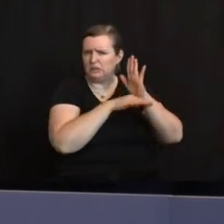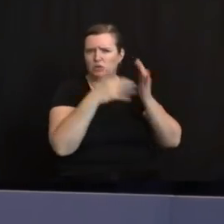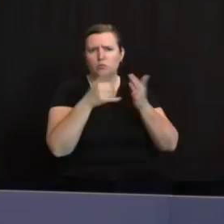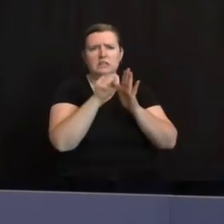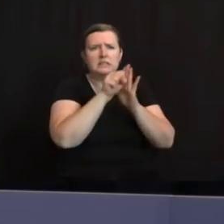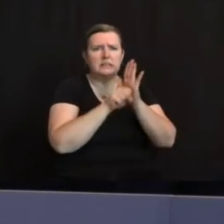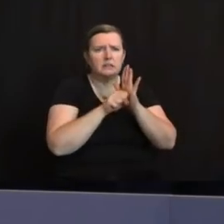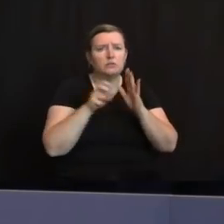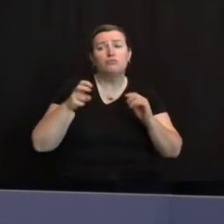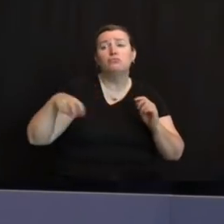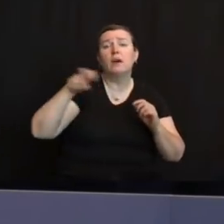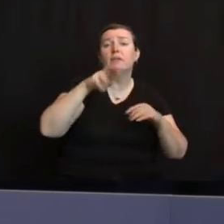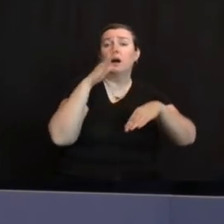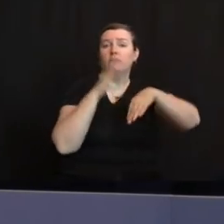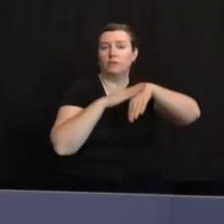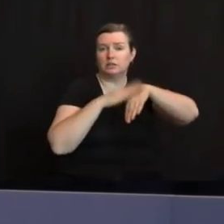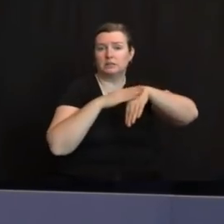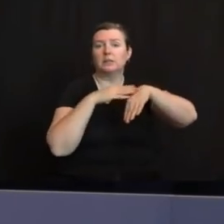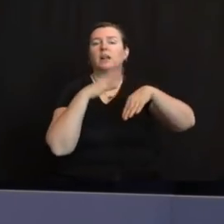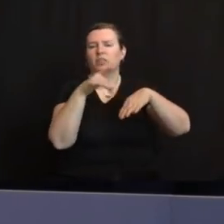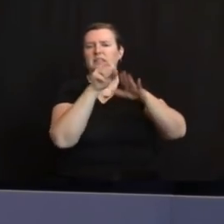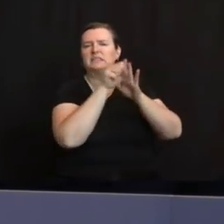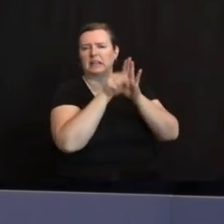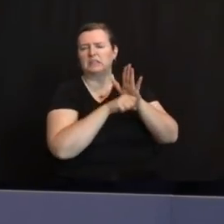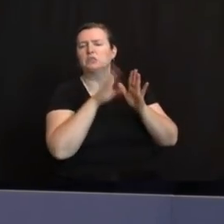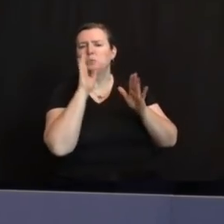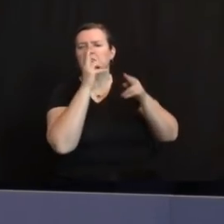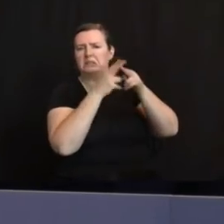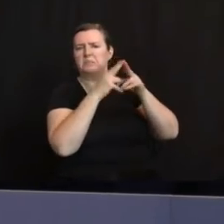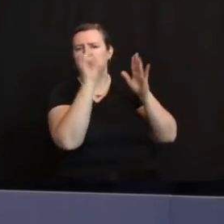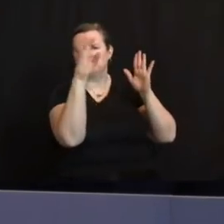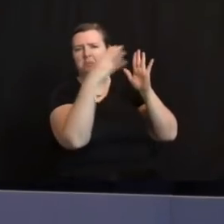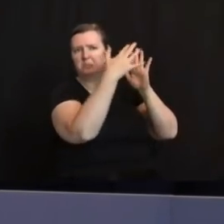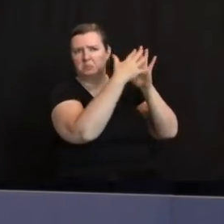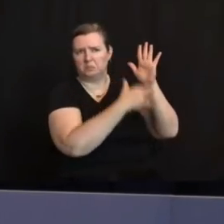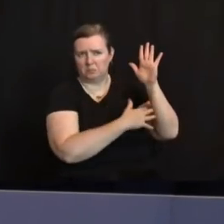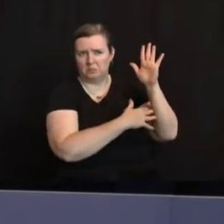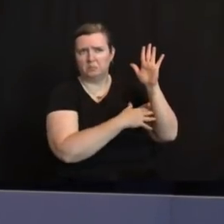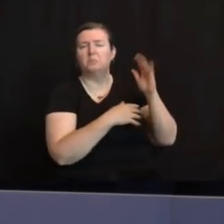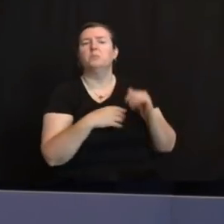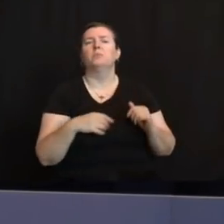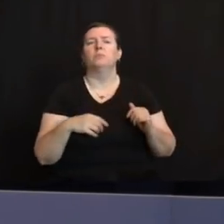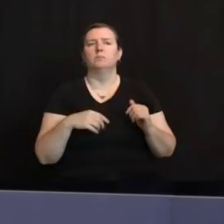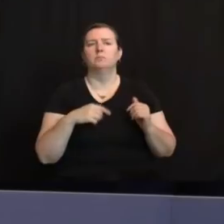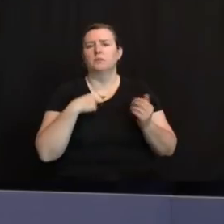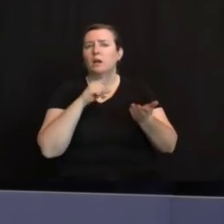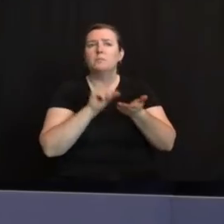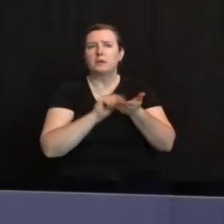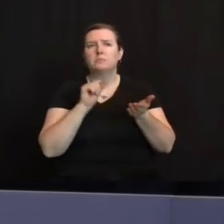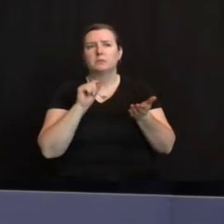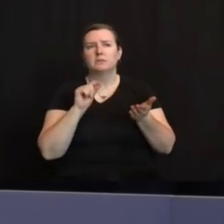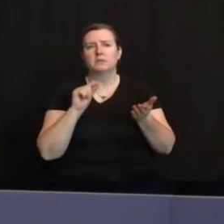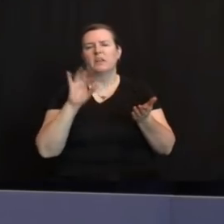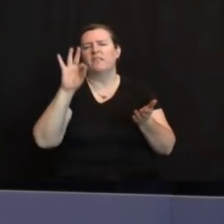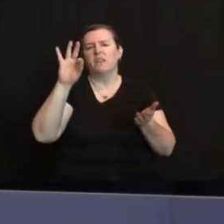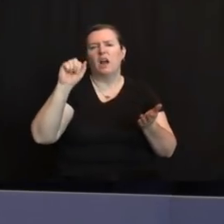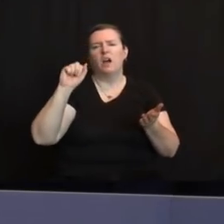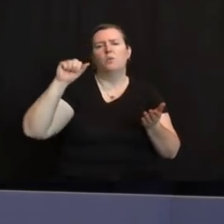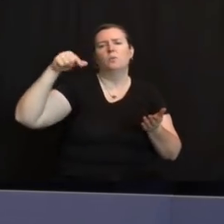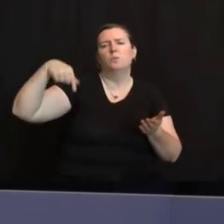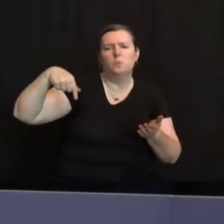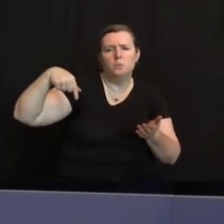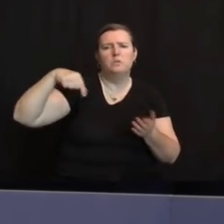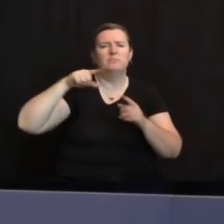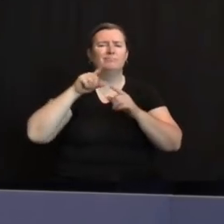weekly, and we are in the process of preparing public awareness materials and a frequently asked questions document to help answer